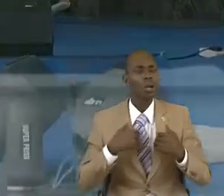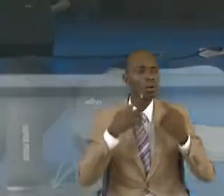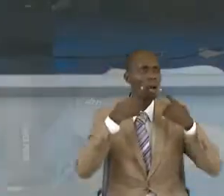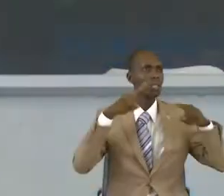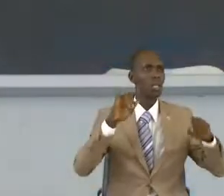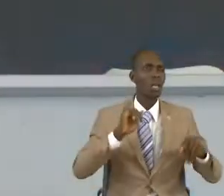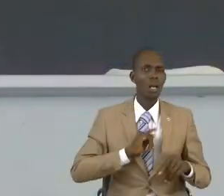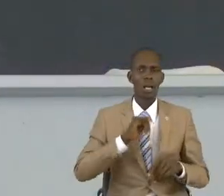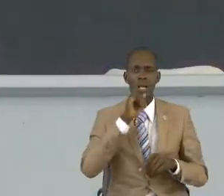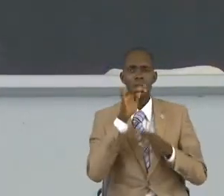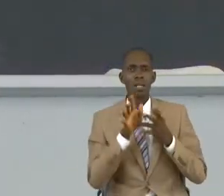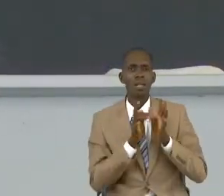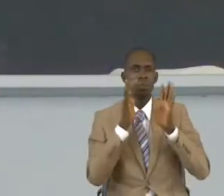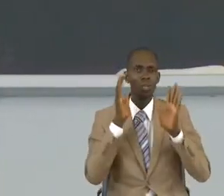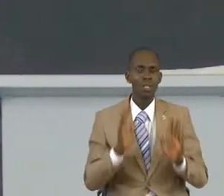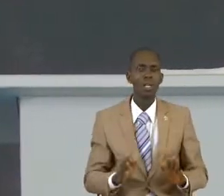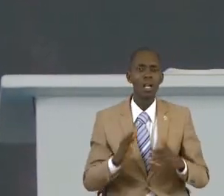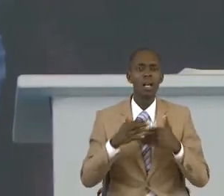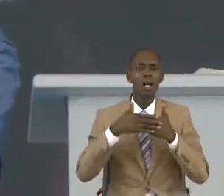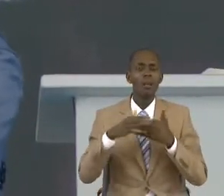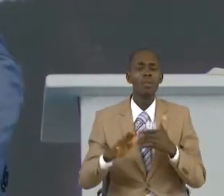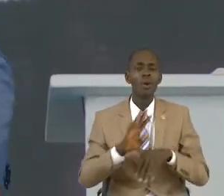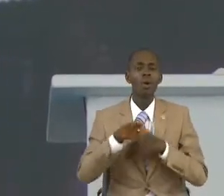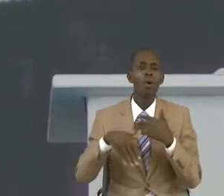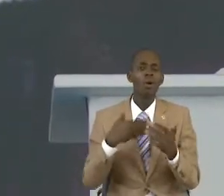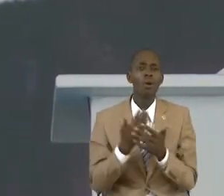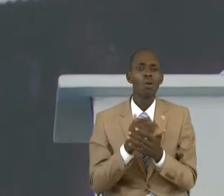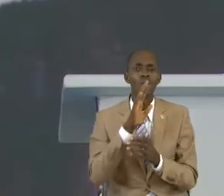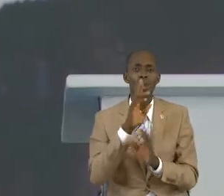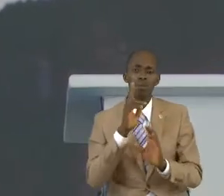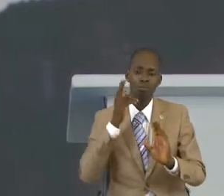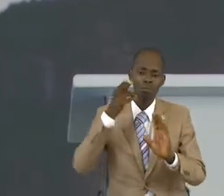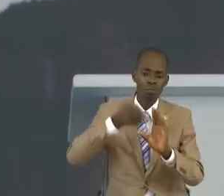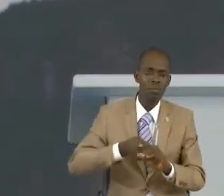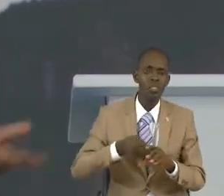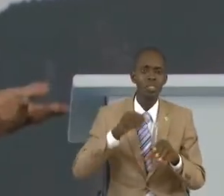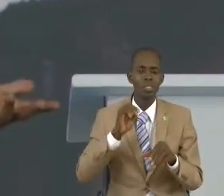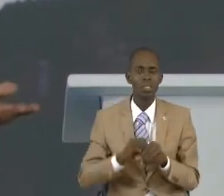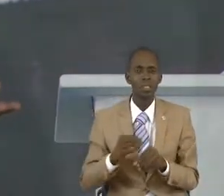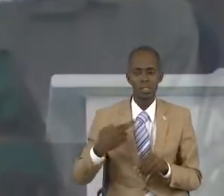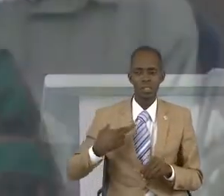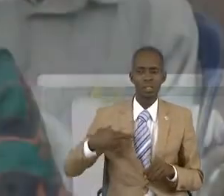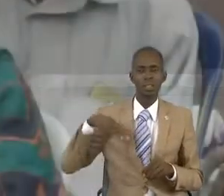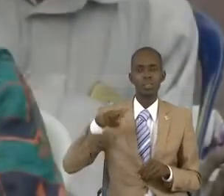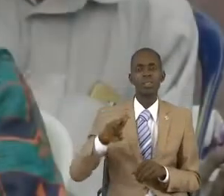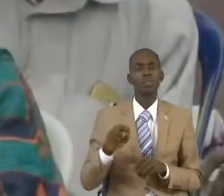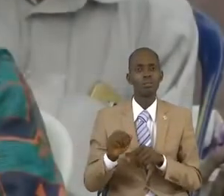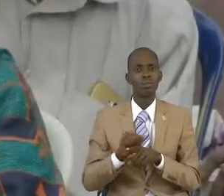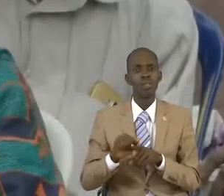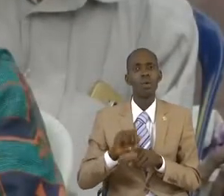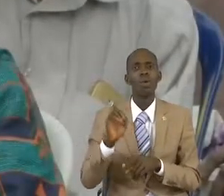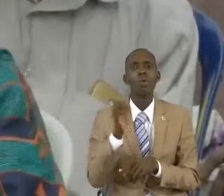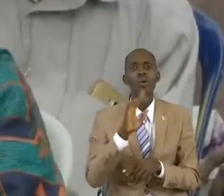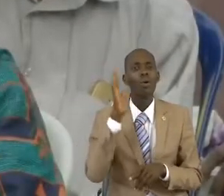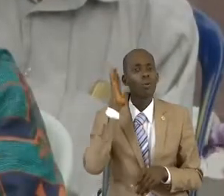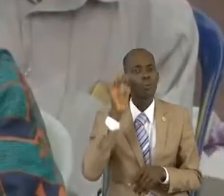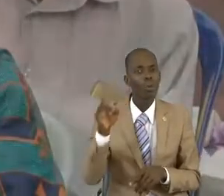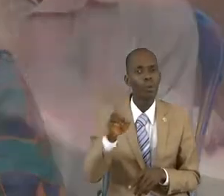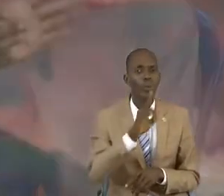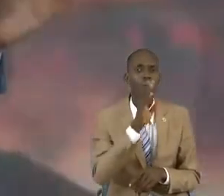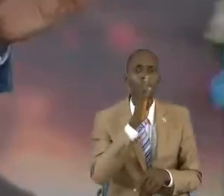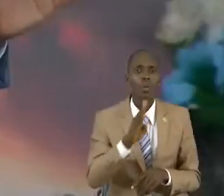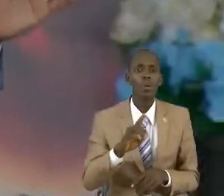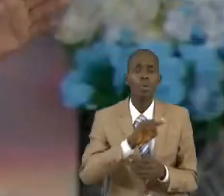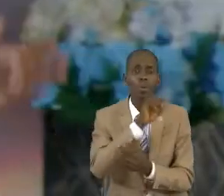After all the participation in religion, where will you be when